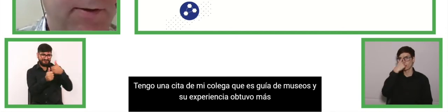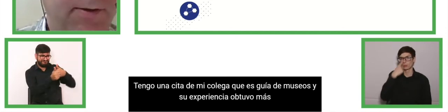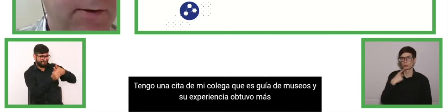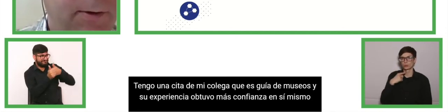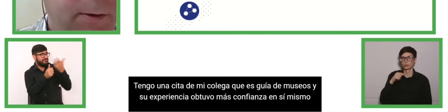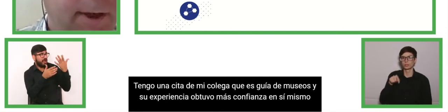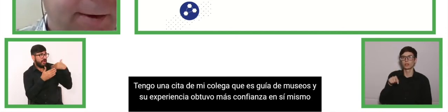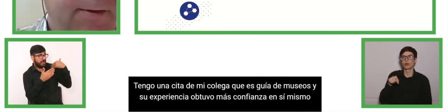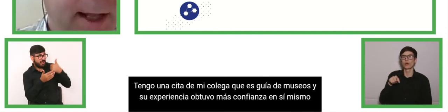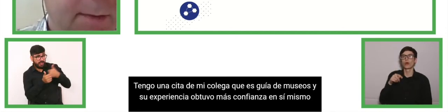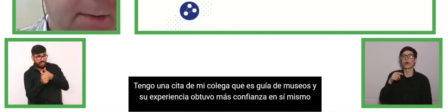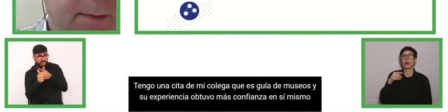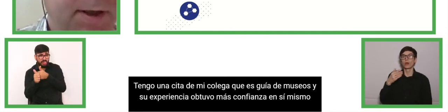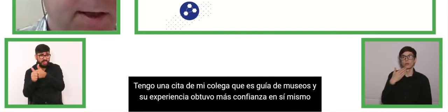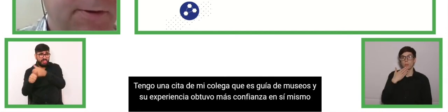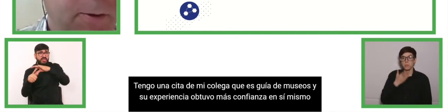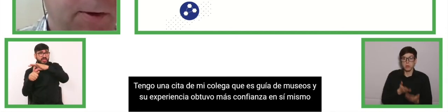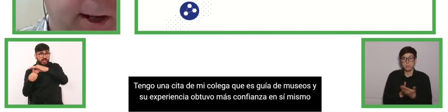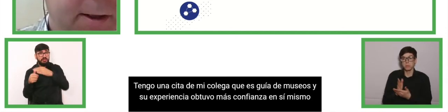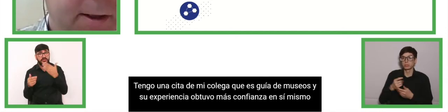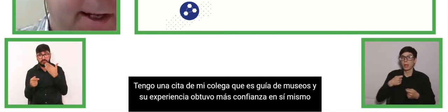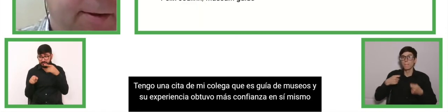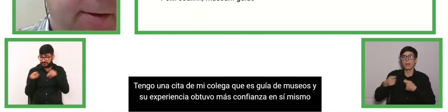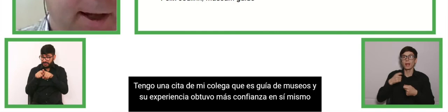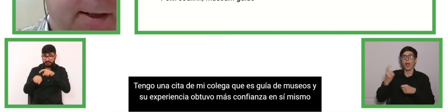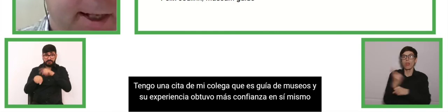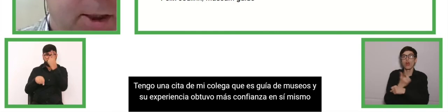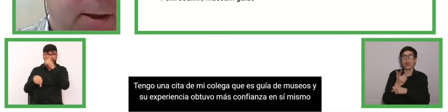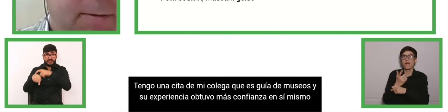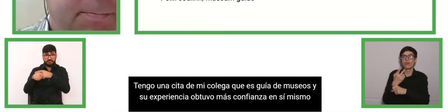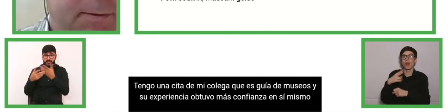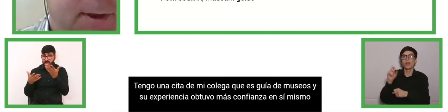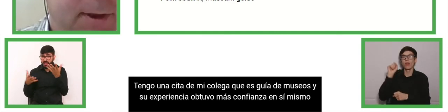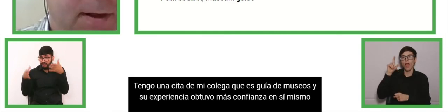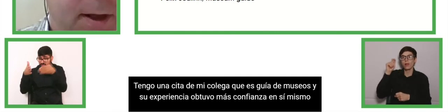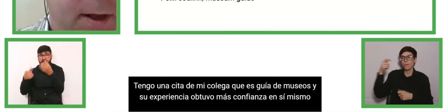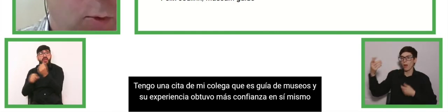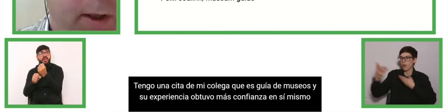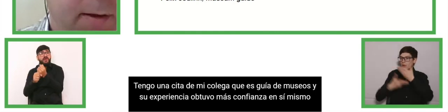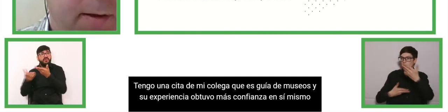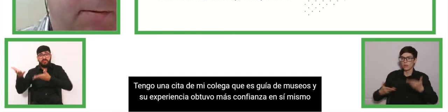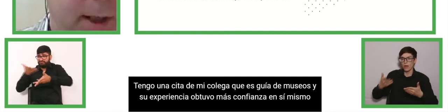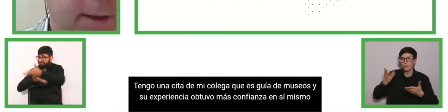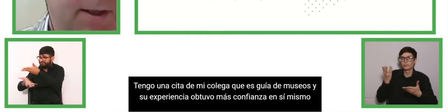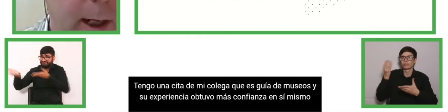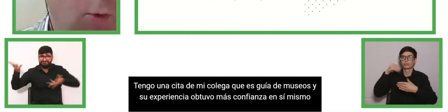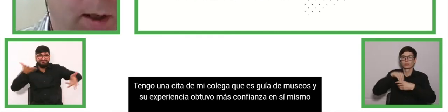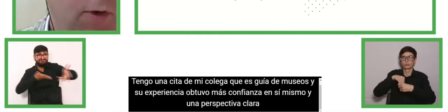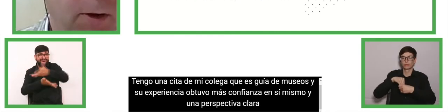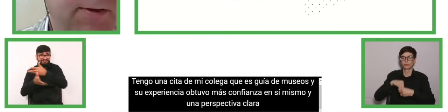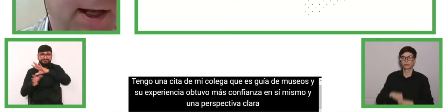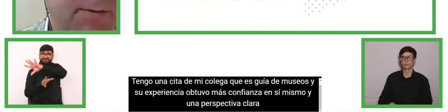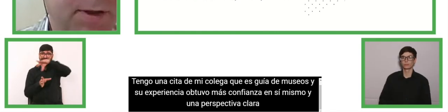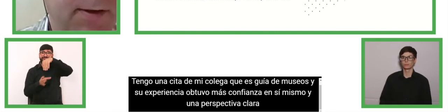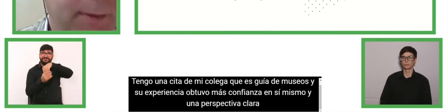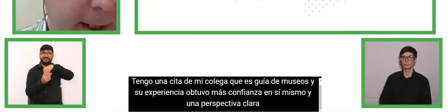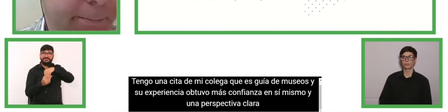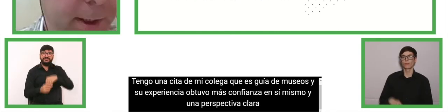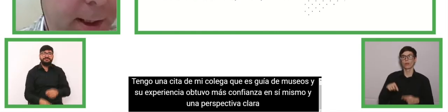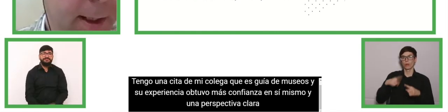Yeah, next slide, please, or second next slide, actually. I think we, now one more slide,